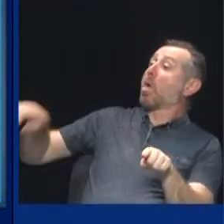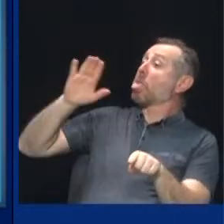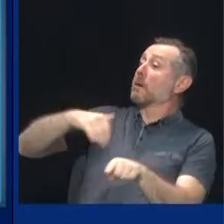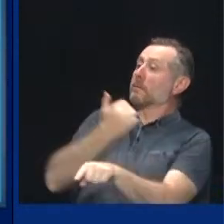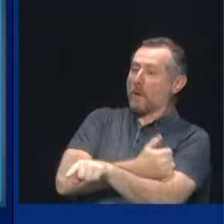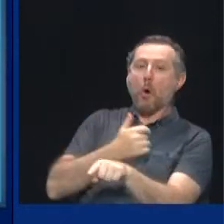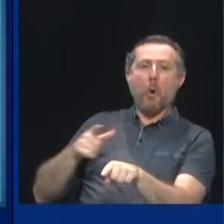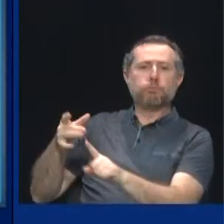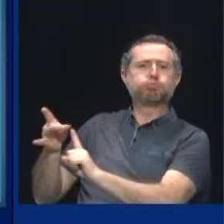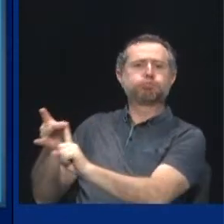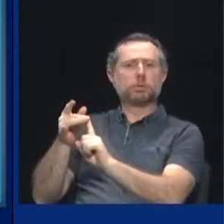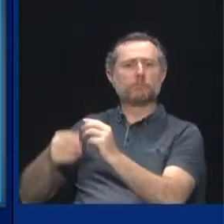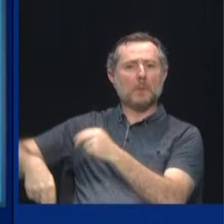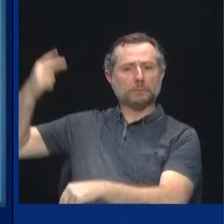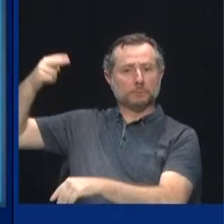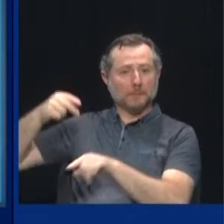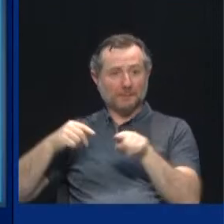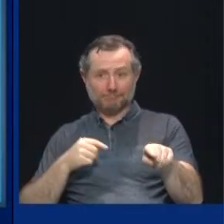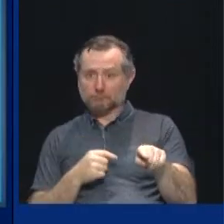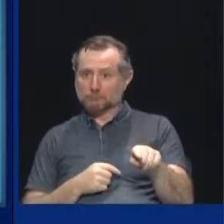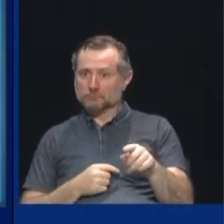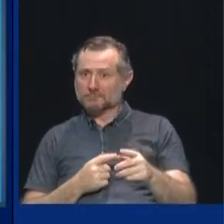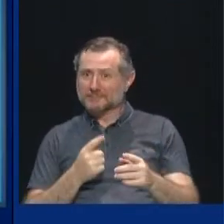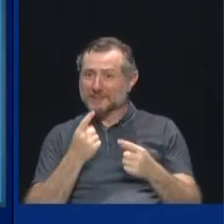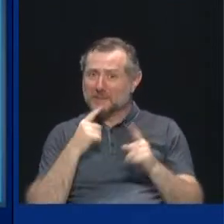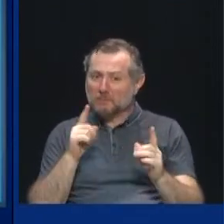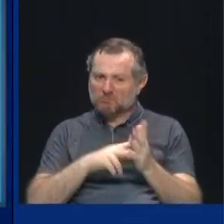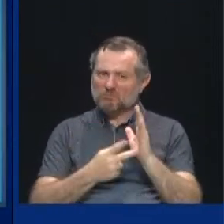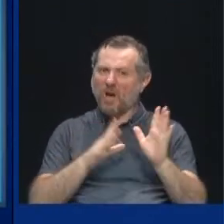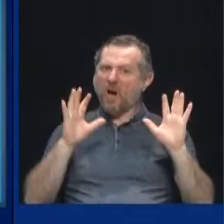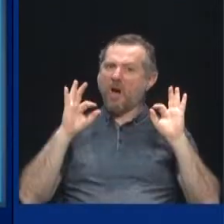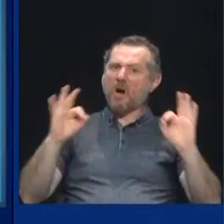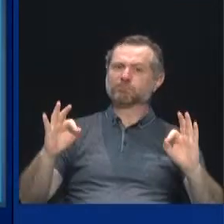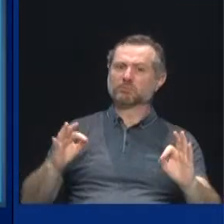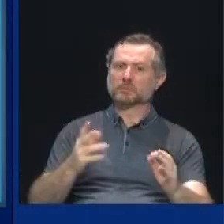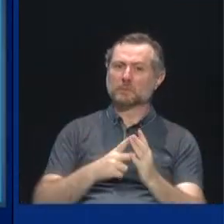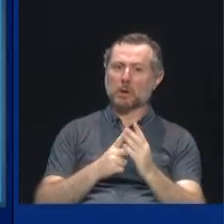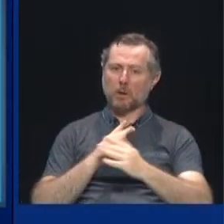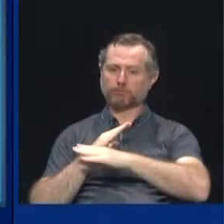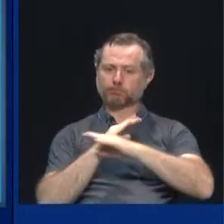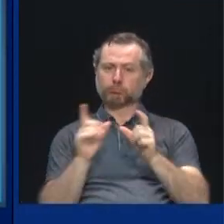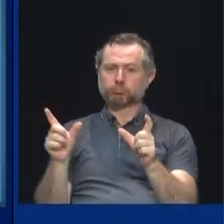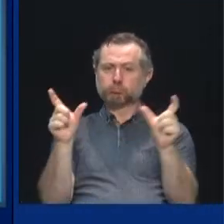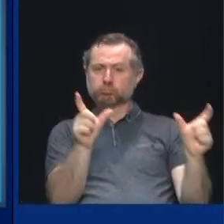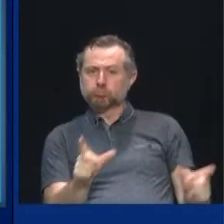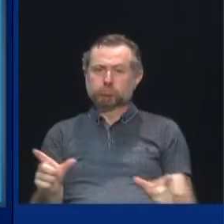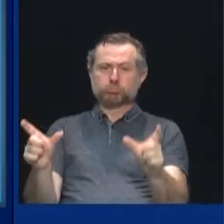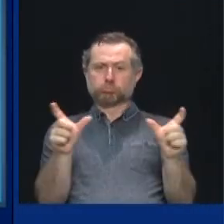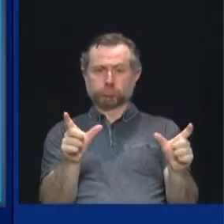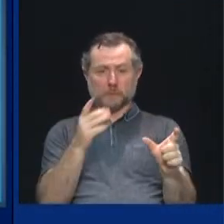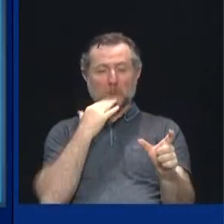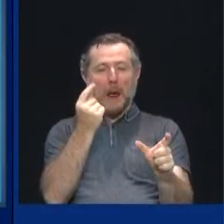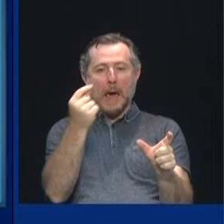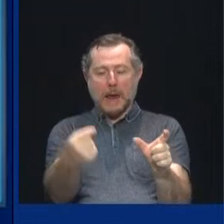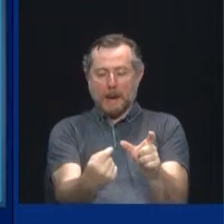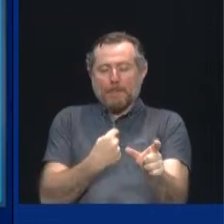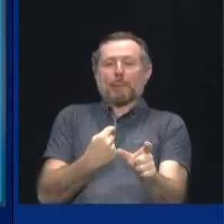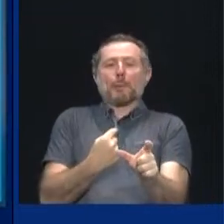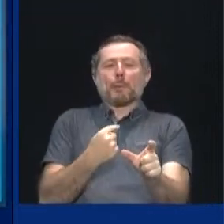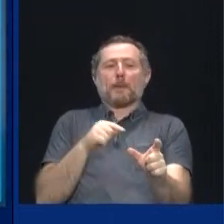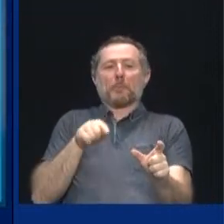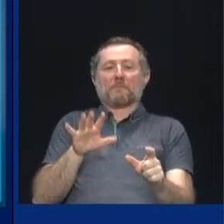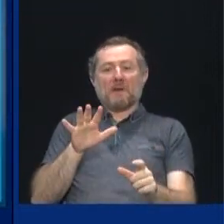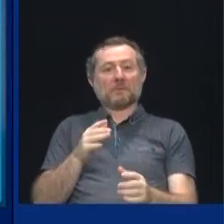The vaccines work. They work. And it's proven in